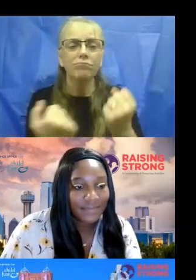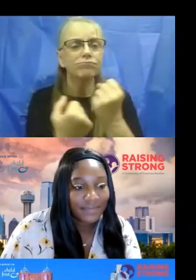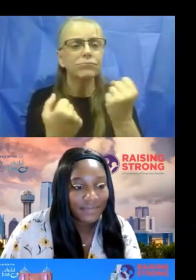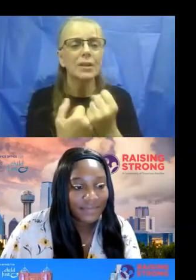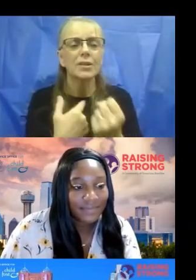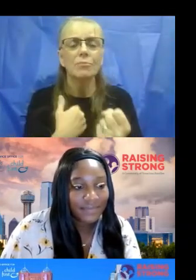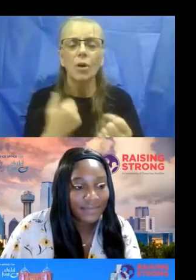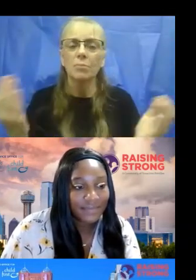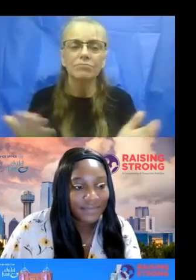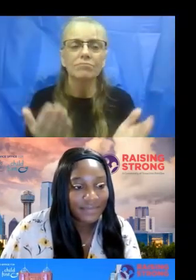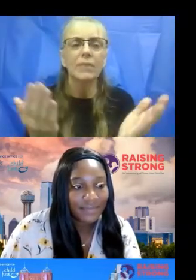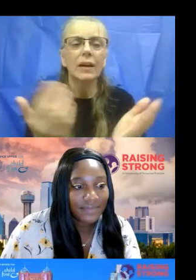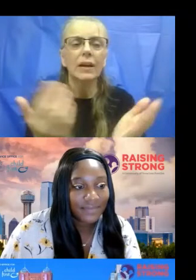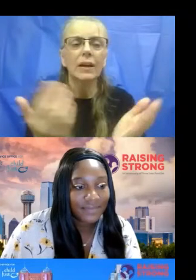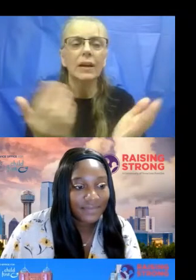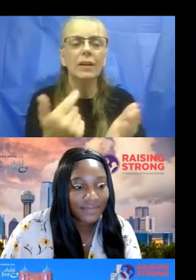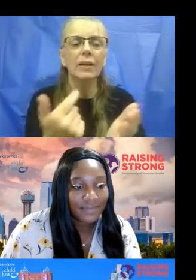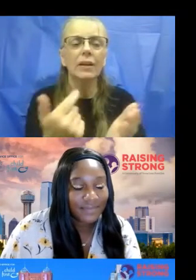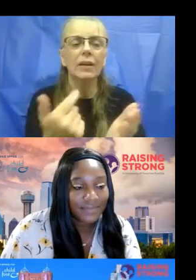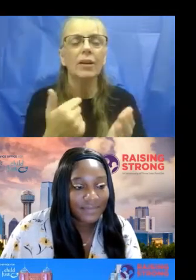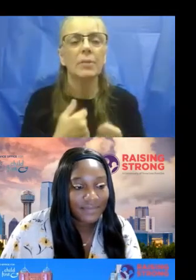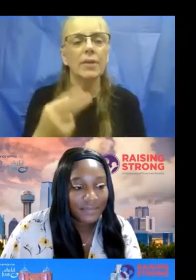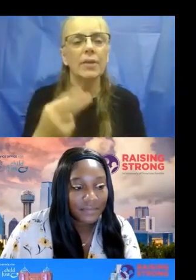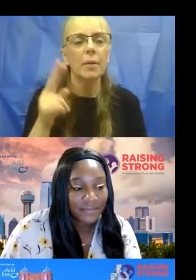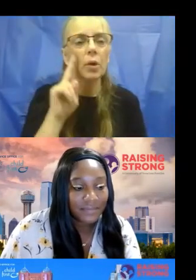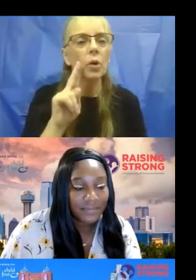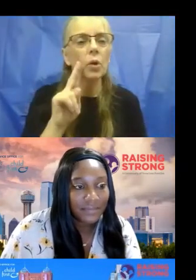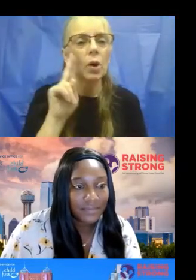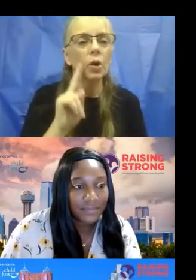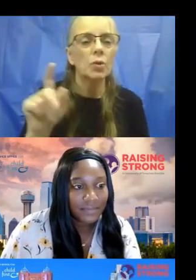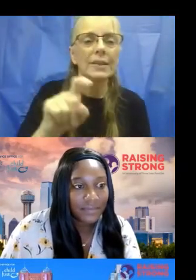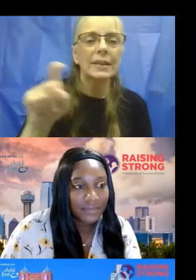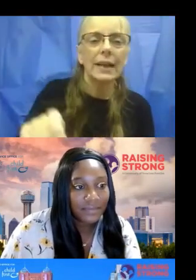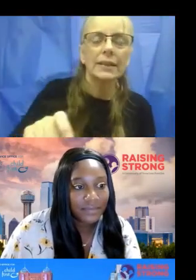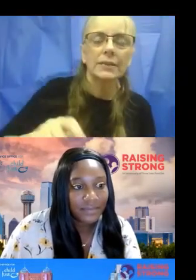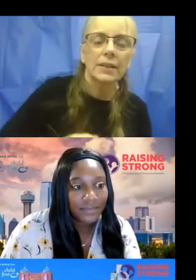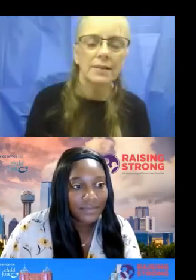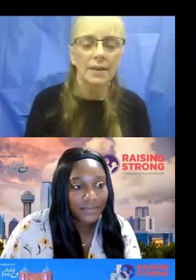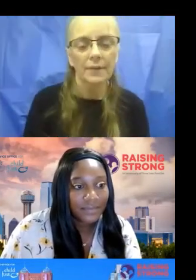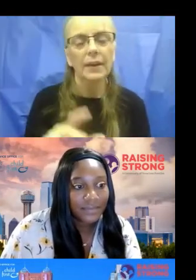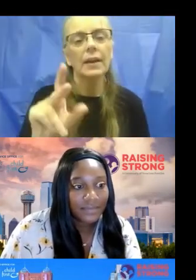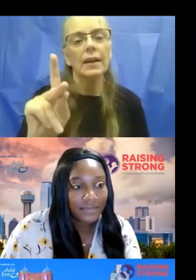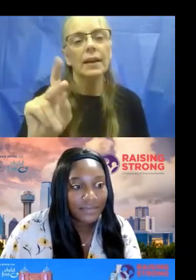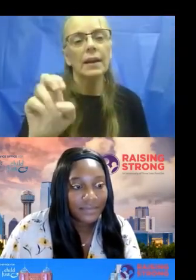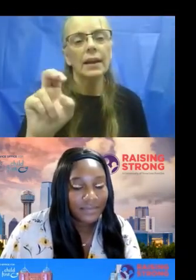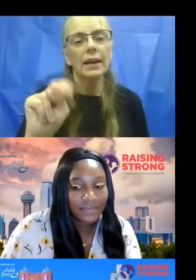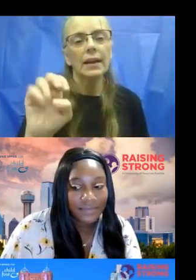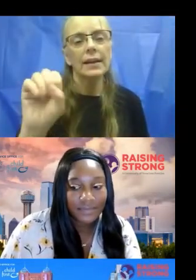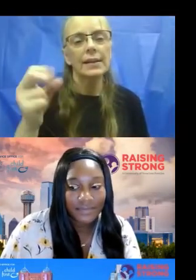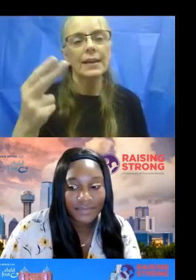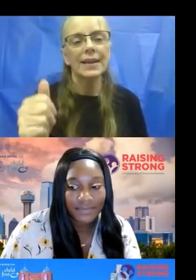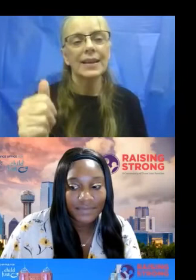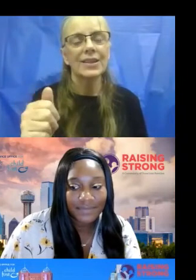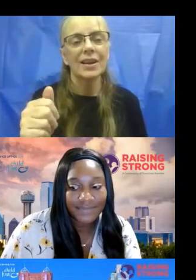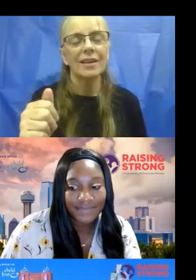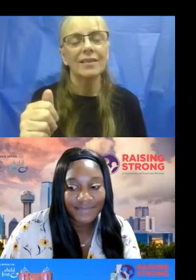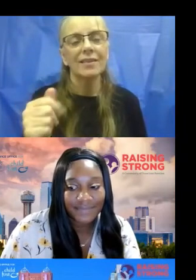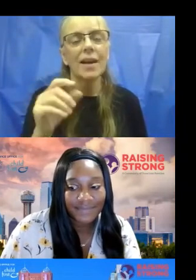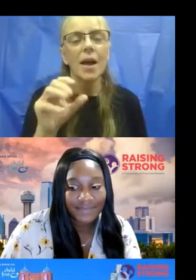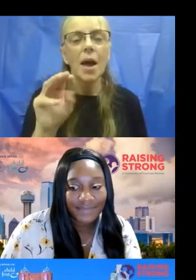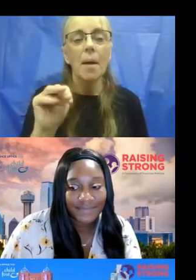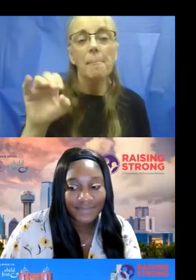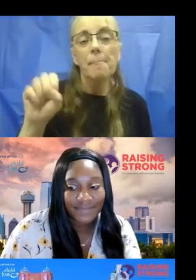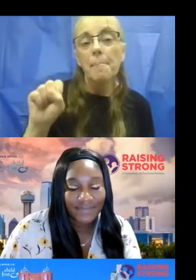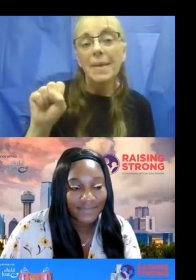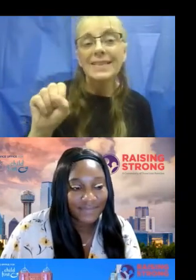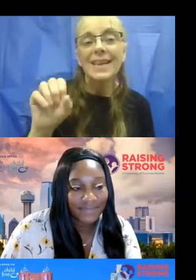encouraging me, from Houston, Texas. Kanisha, Miss Sabrina is amazing. I love her so much.